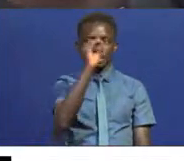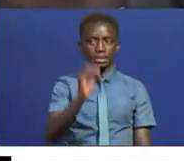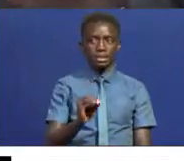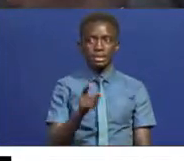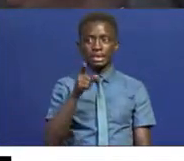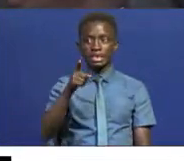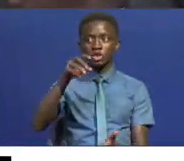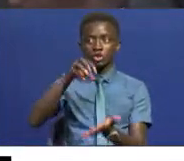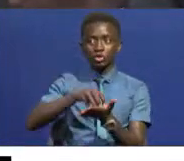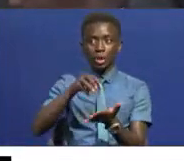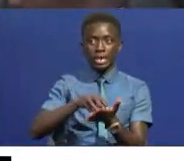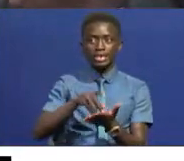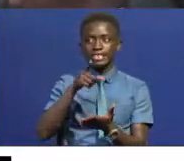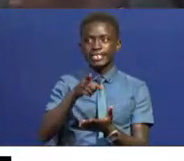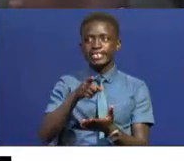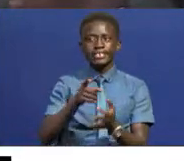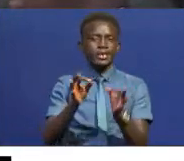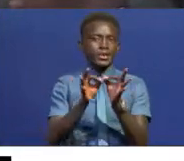and that is the truth.